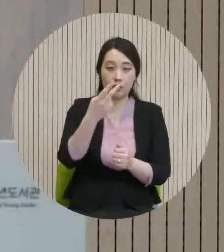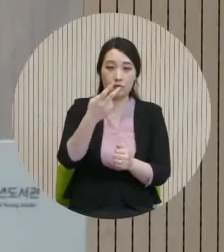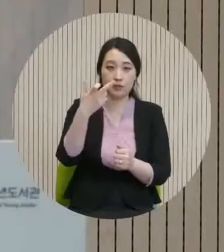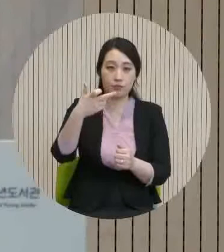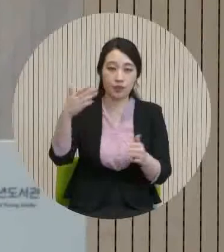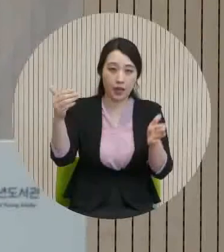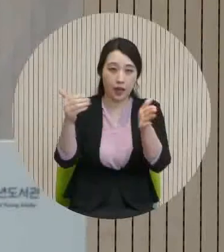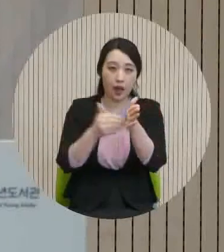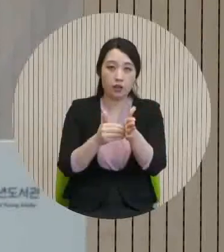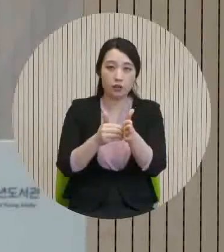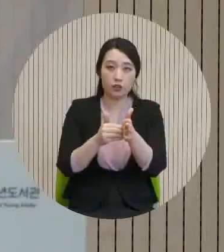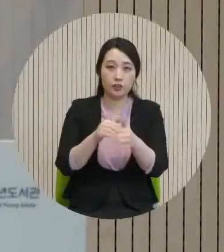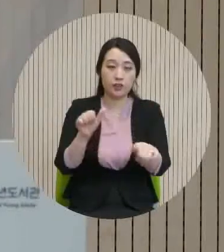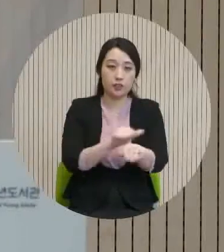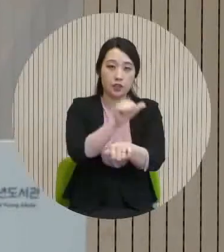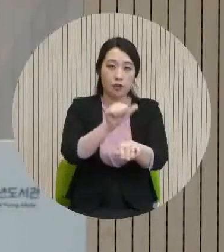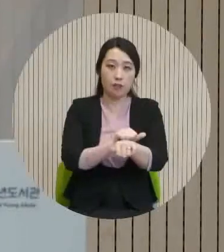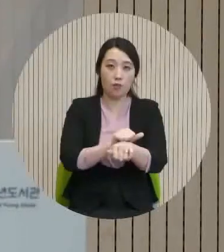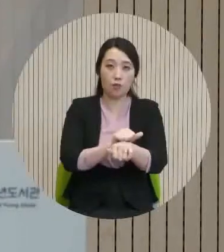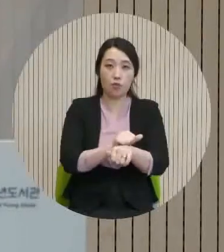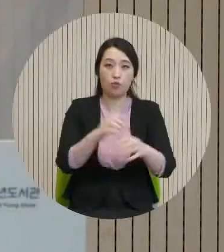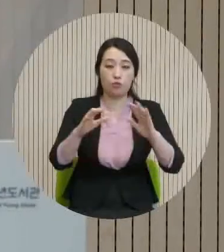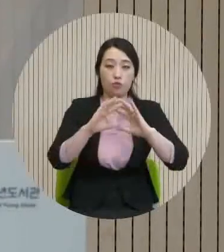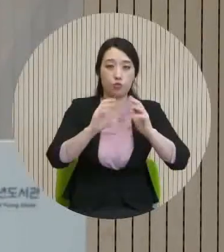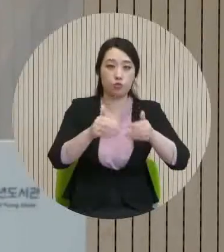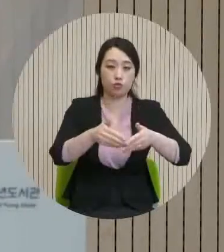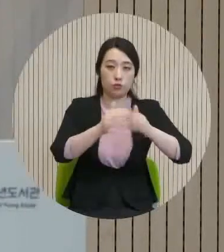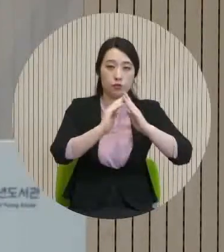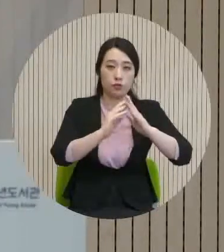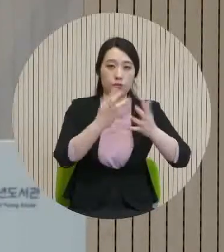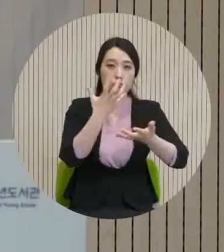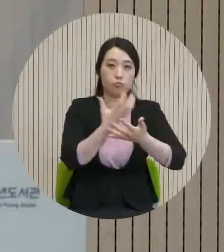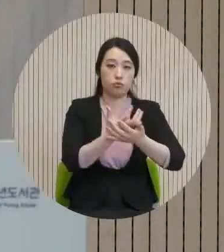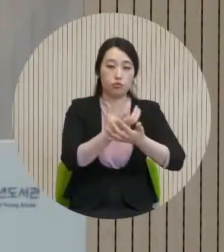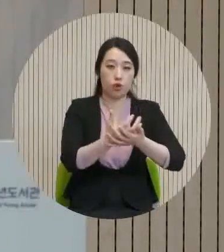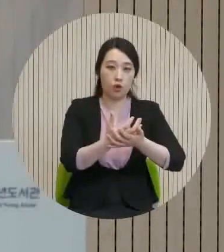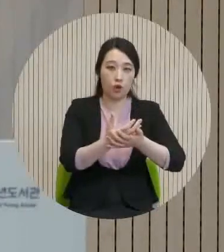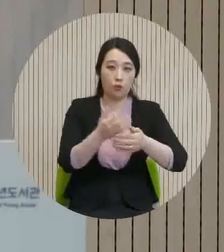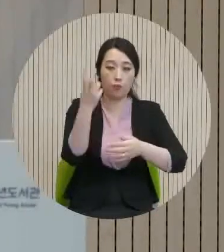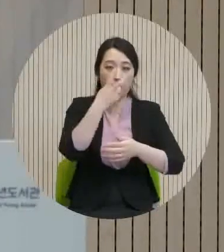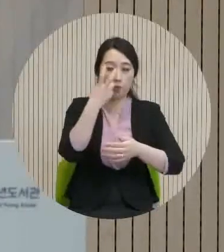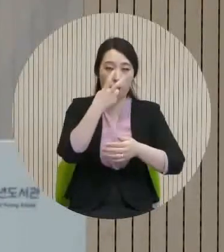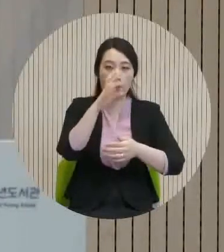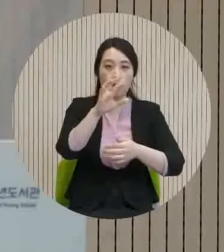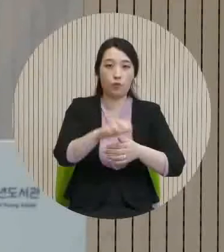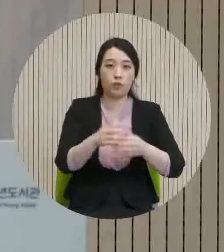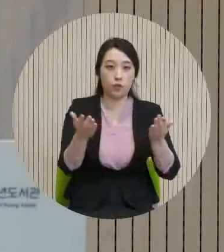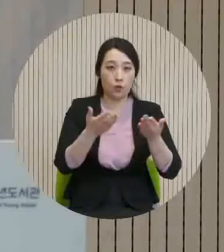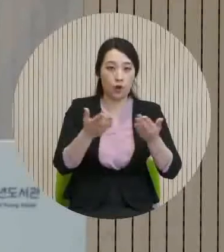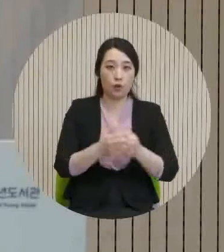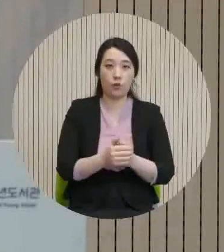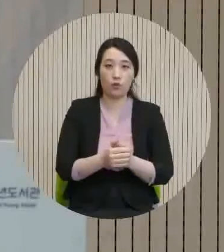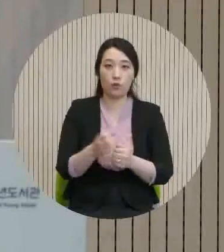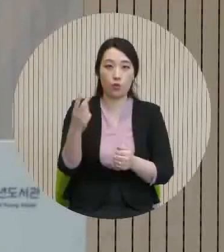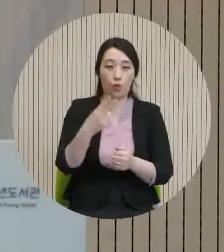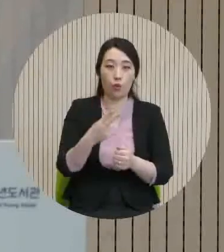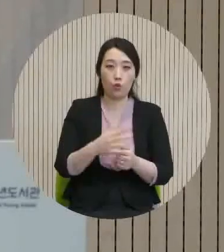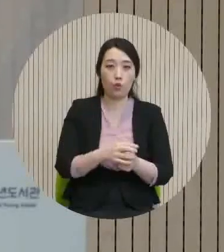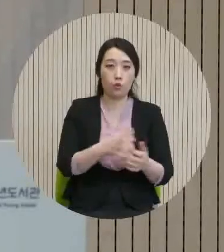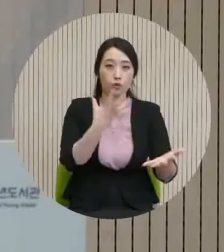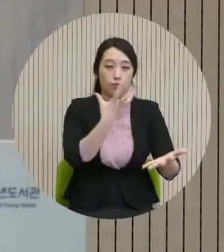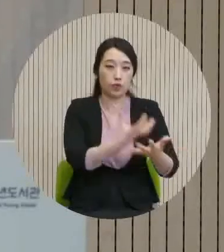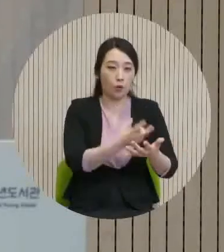in 2010. Thereafter, he worked as the director of the National Archives of Singapore from 2012